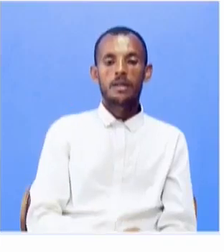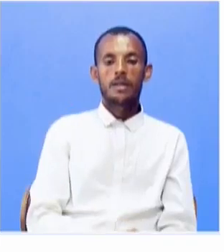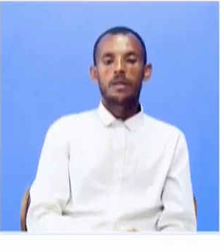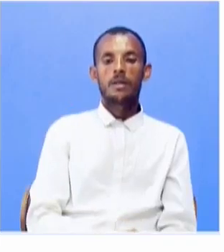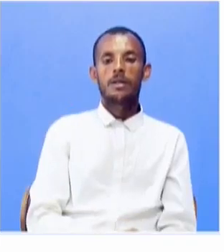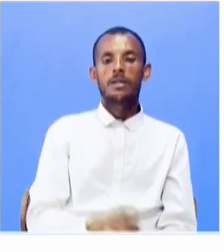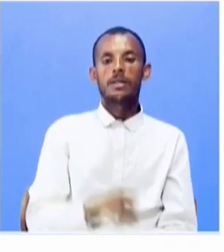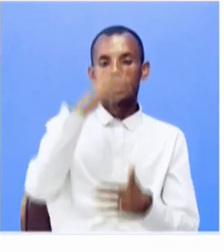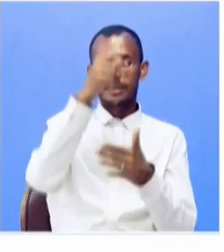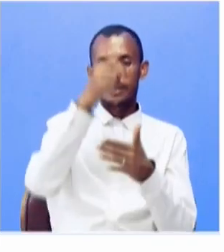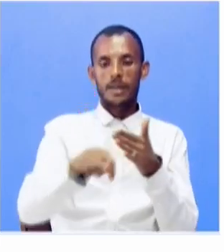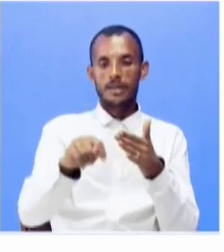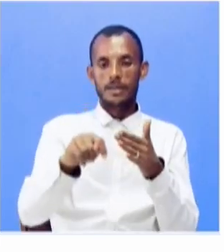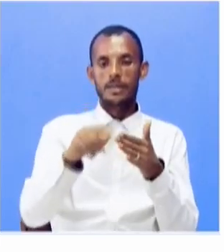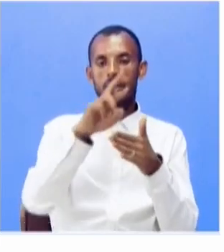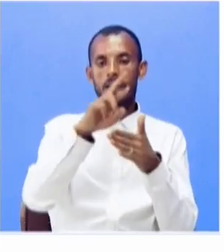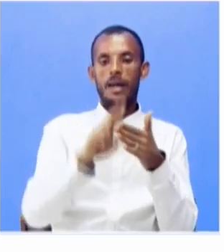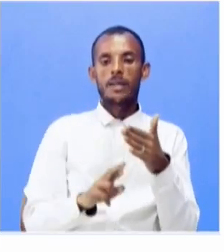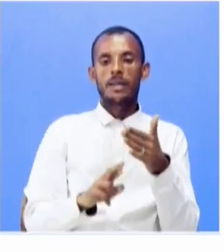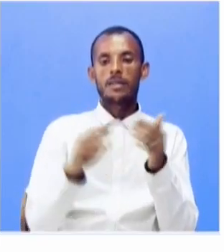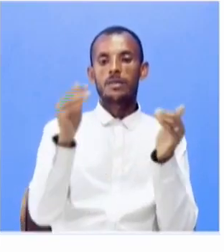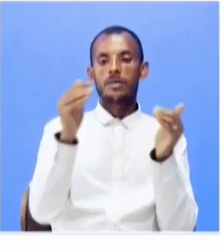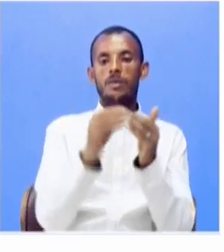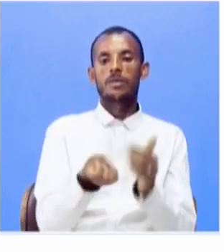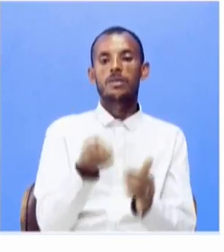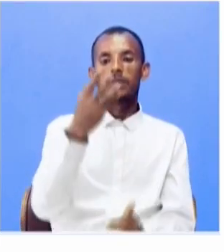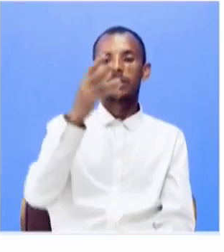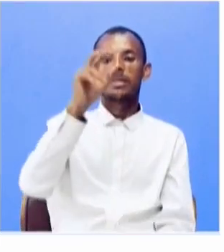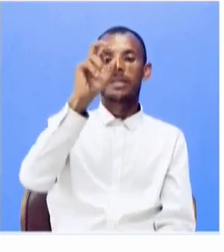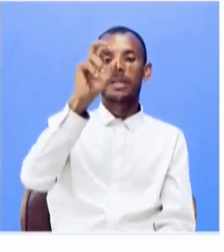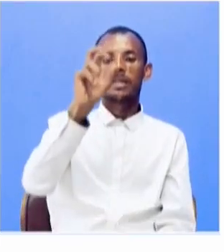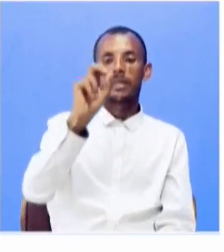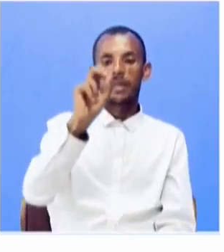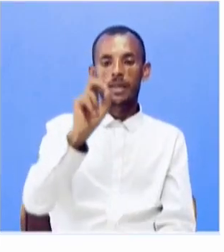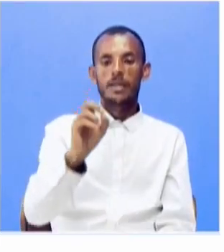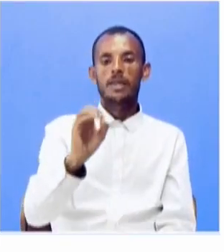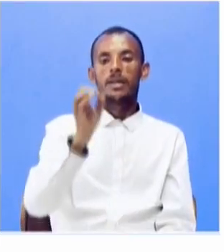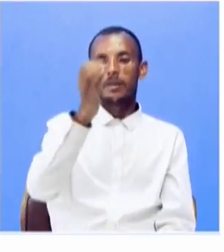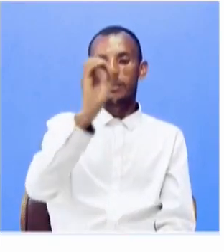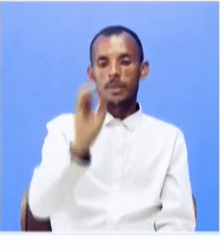the tax rate for this interval is 30%.